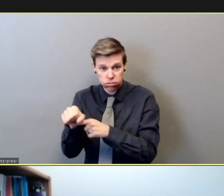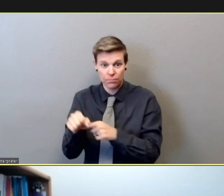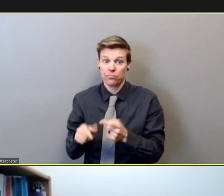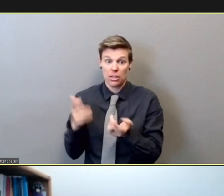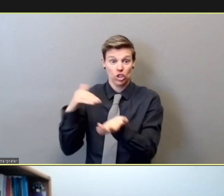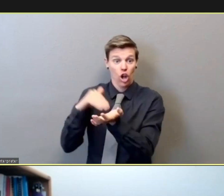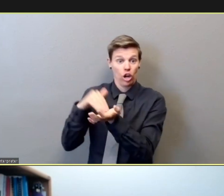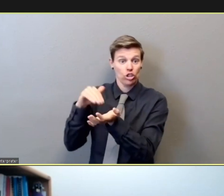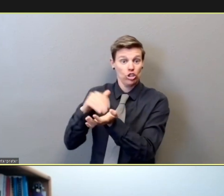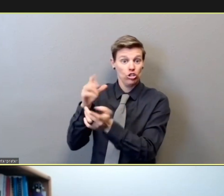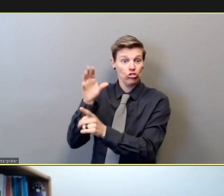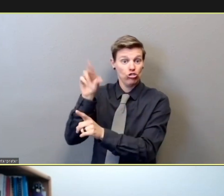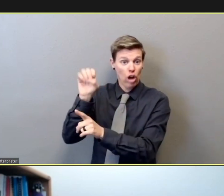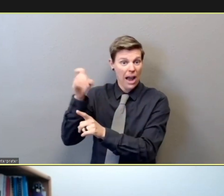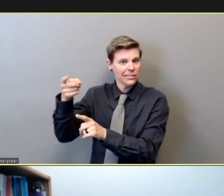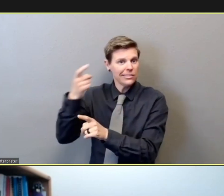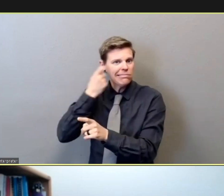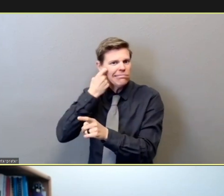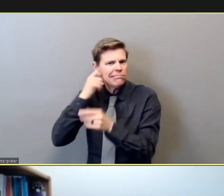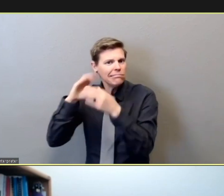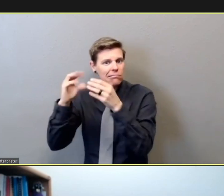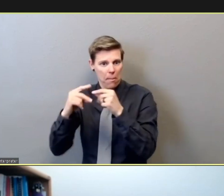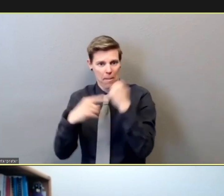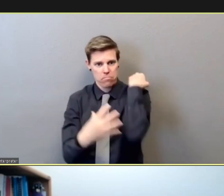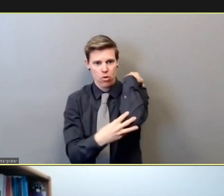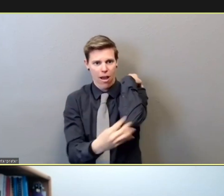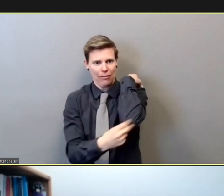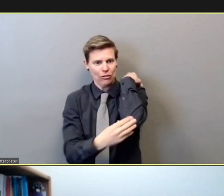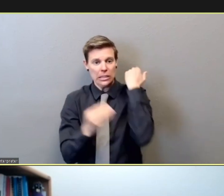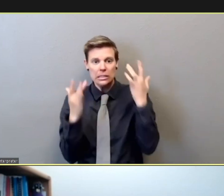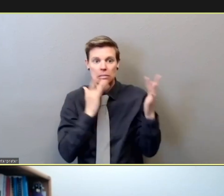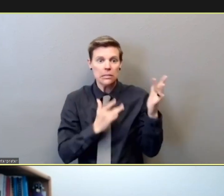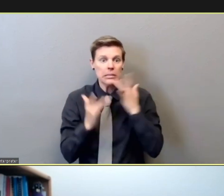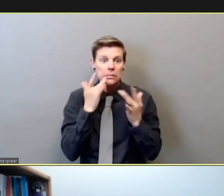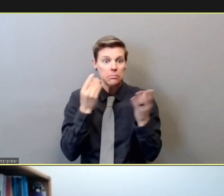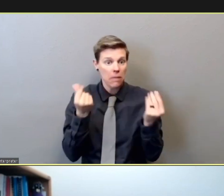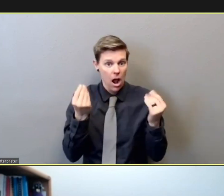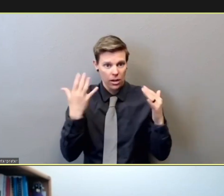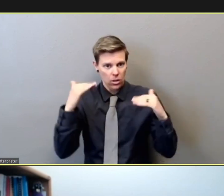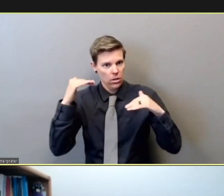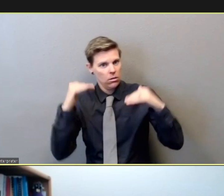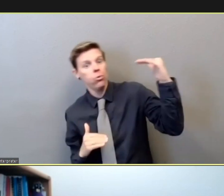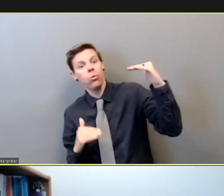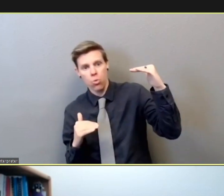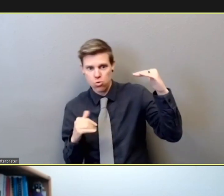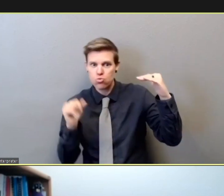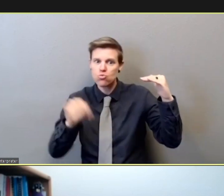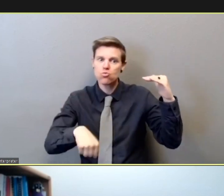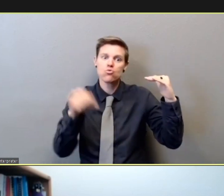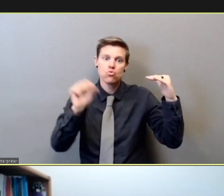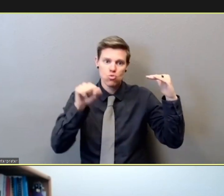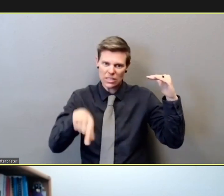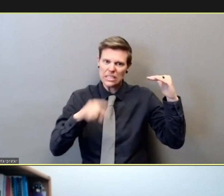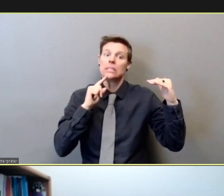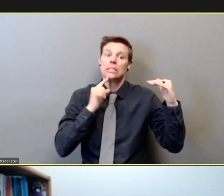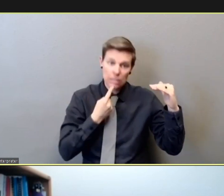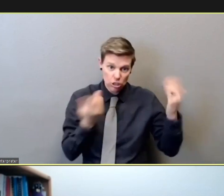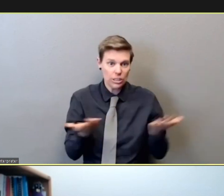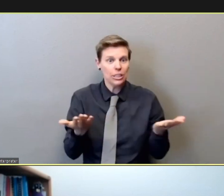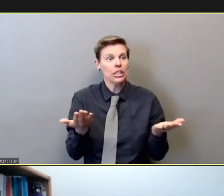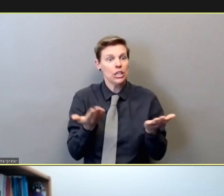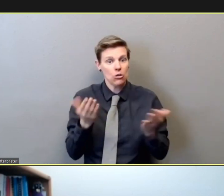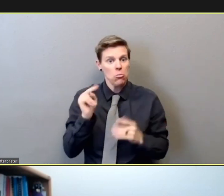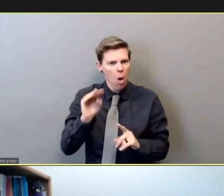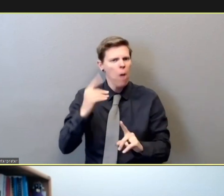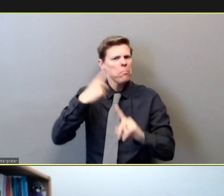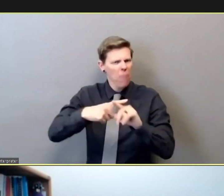that inequities are still present here in the United States. And when we